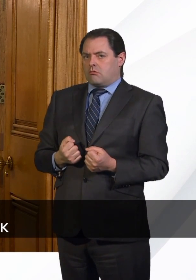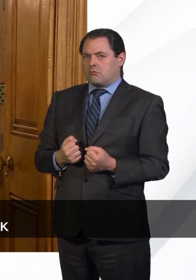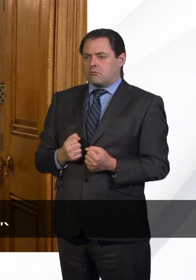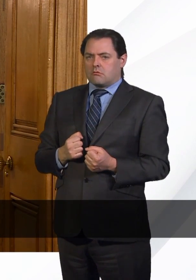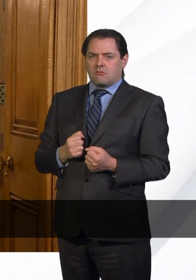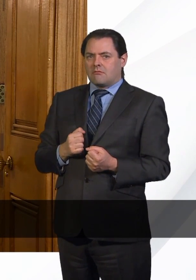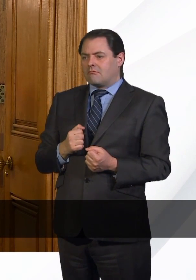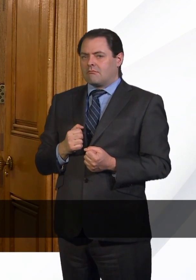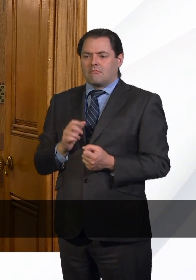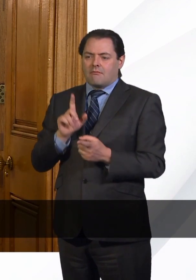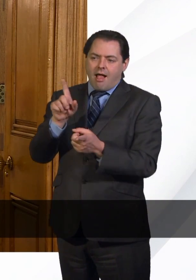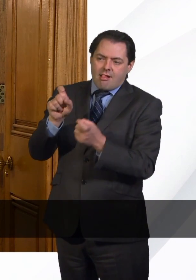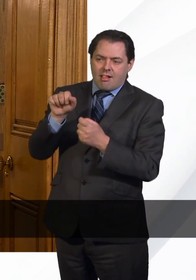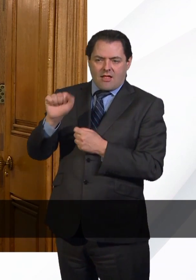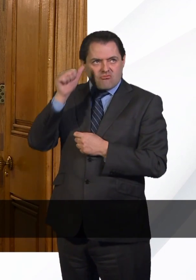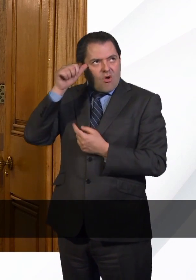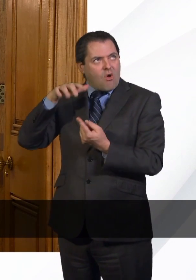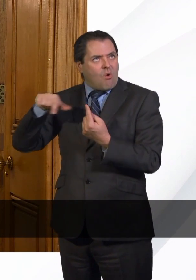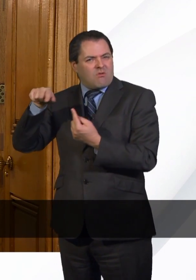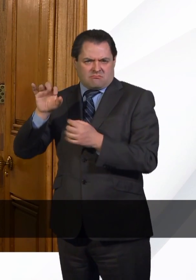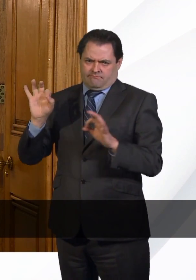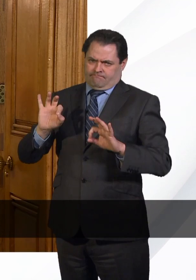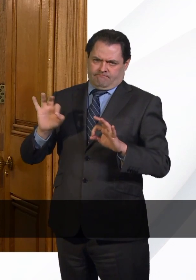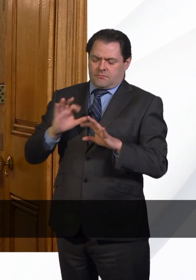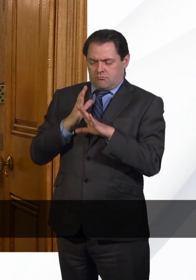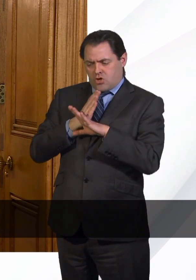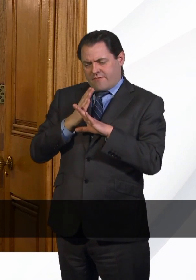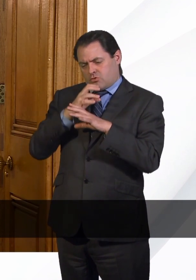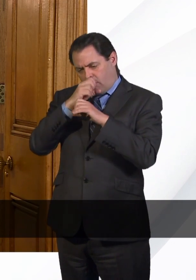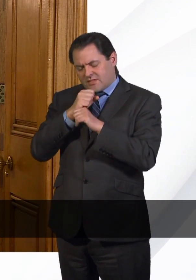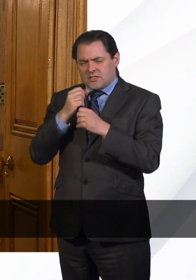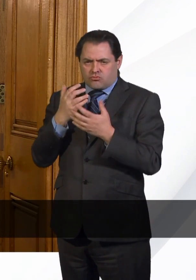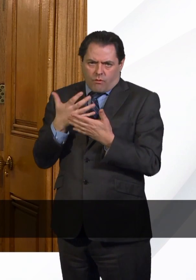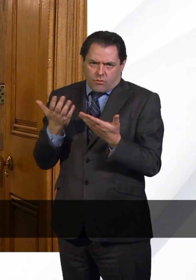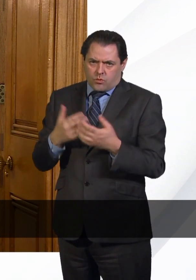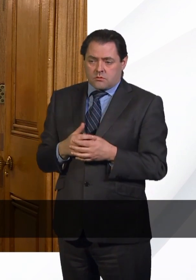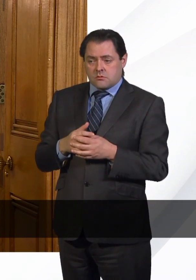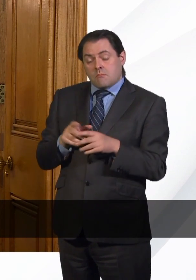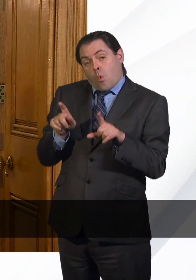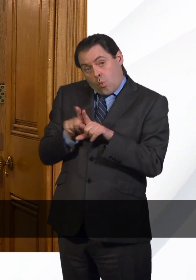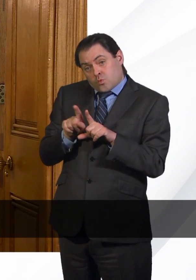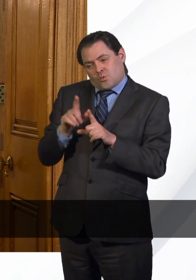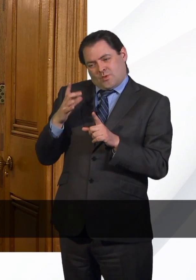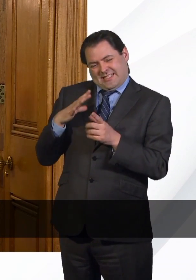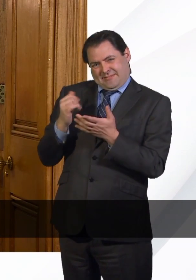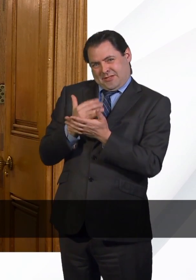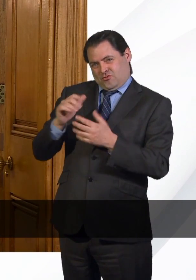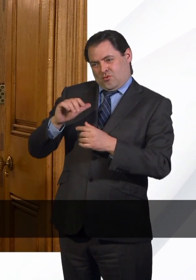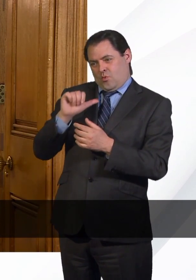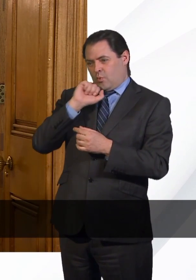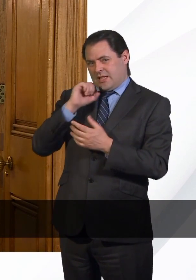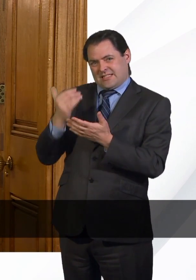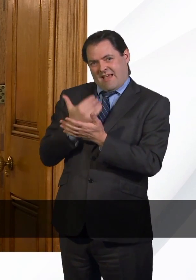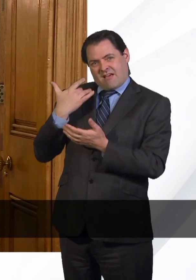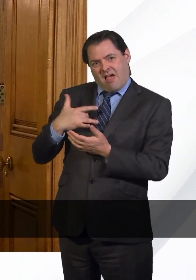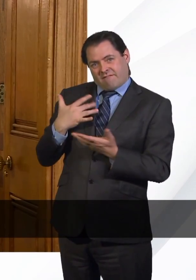both reassure people in terms of privacy, but also that it can be effective and save lives. I don't know if you've